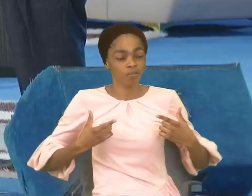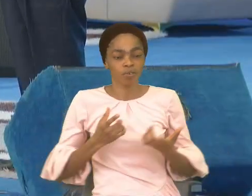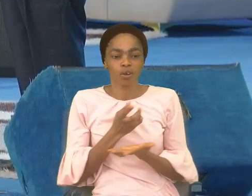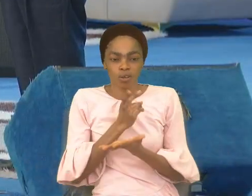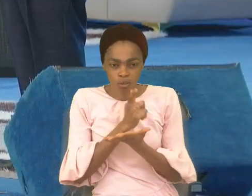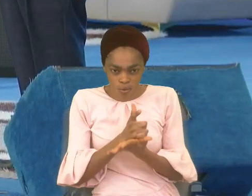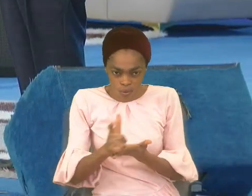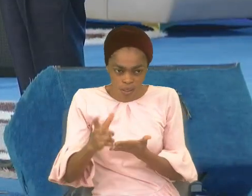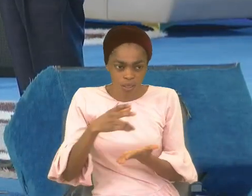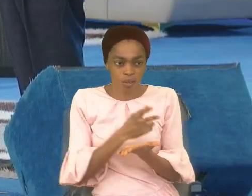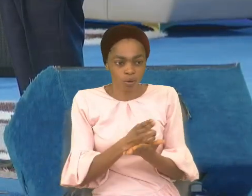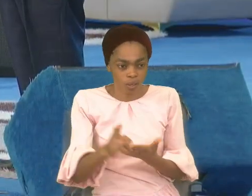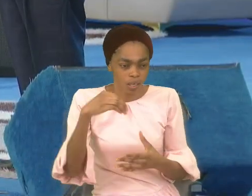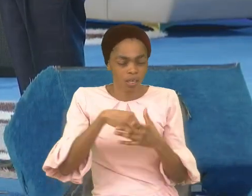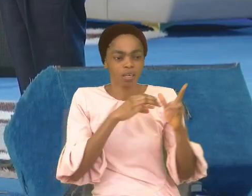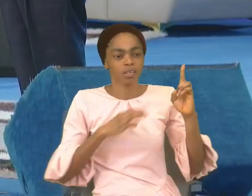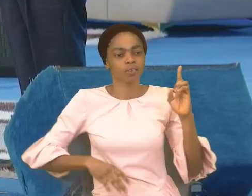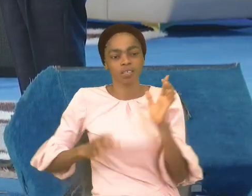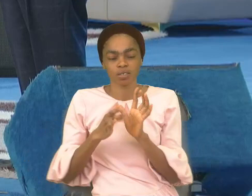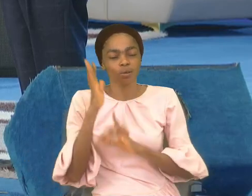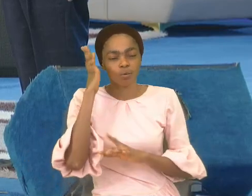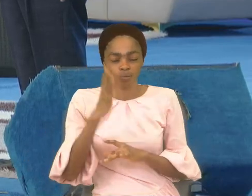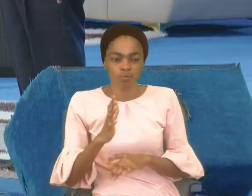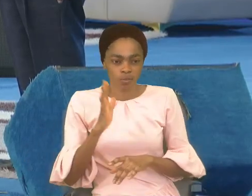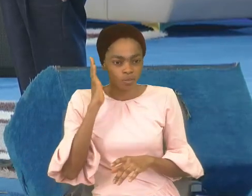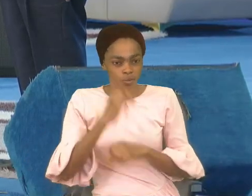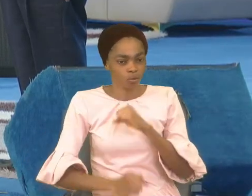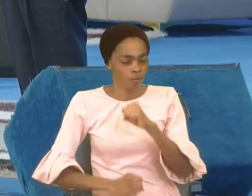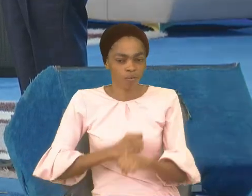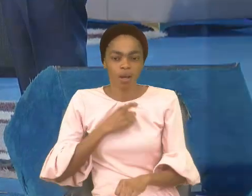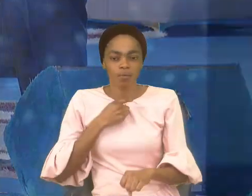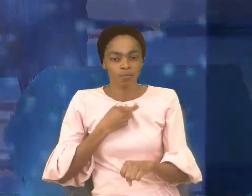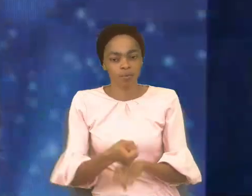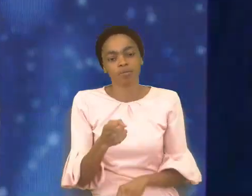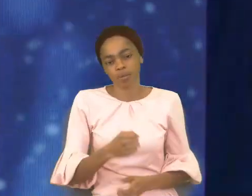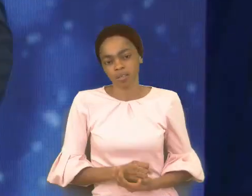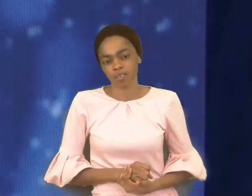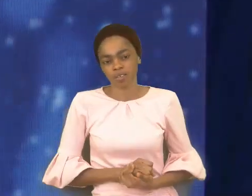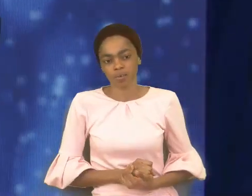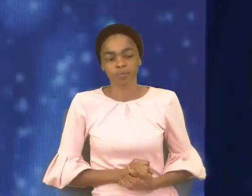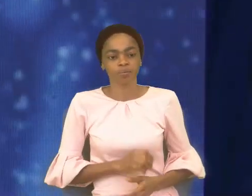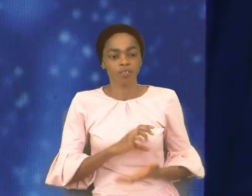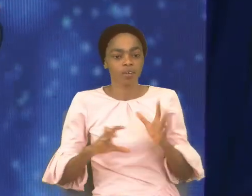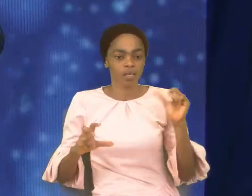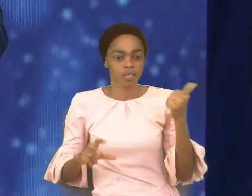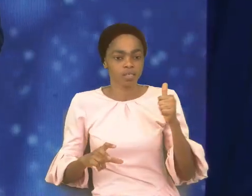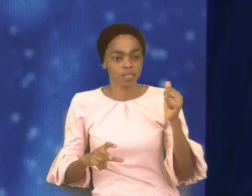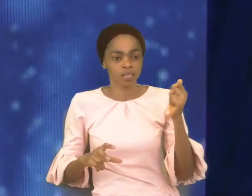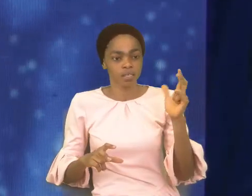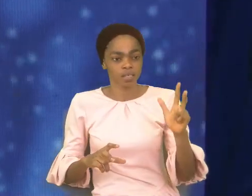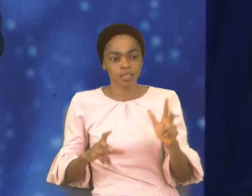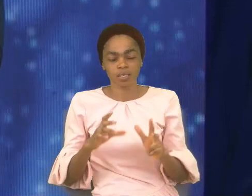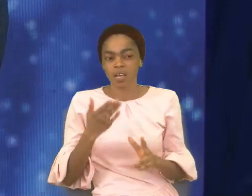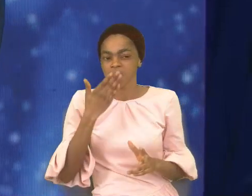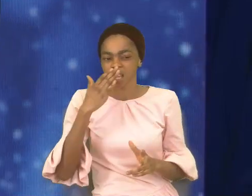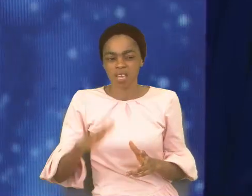13. It says, but evil men and seducers will wax worse and worse, deceiving and